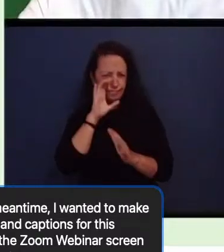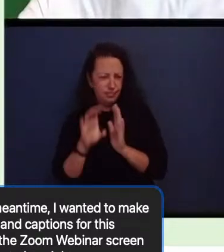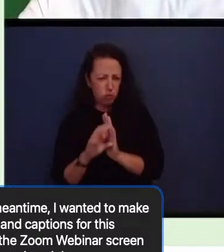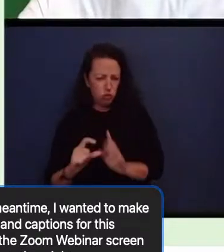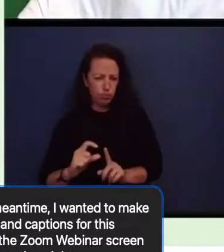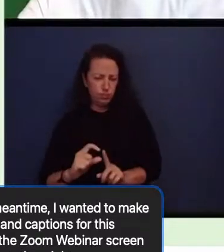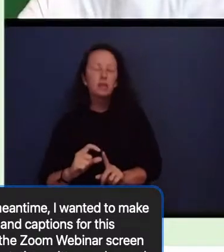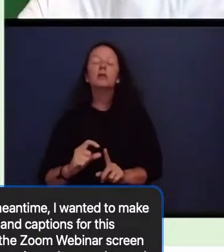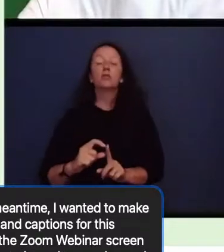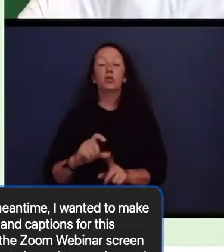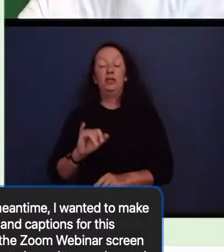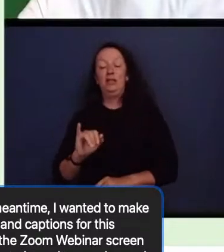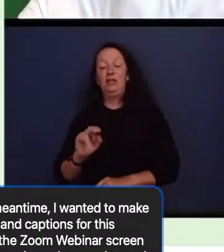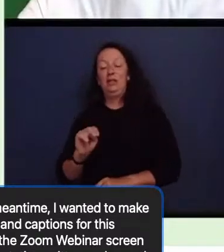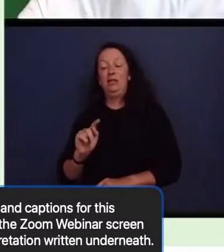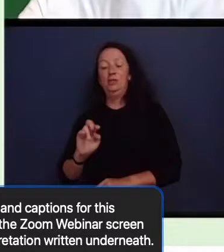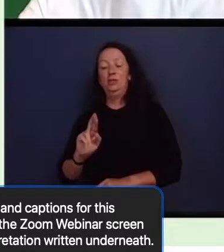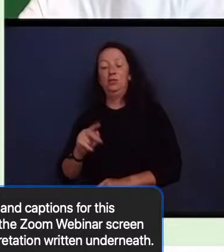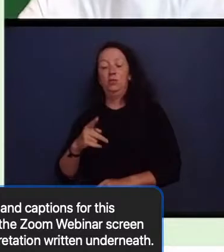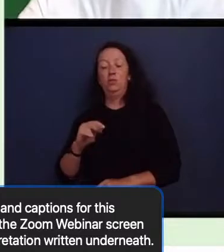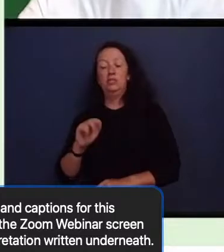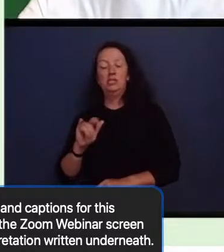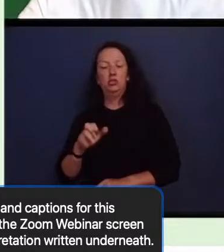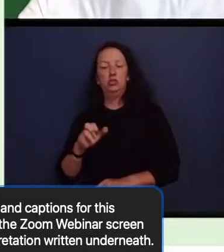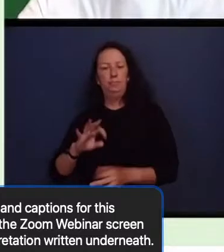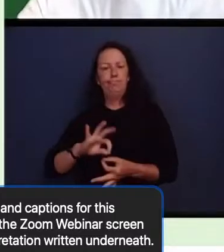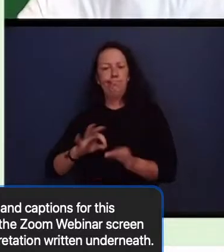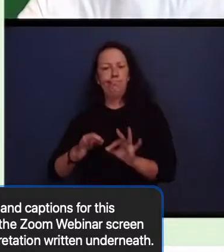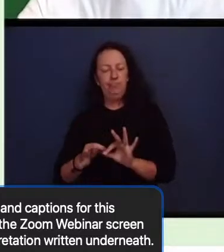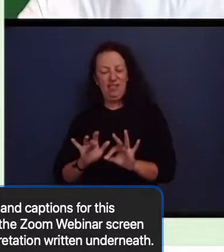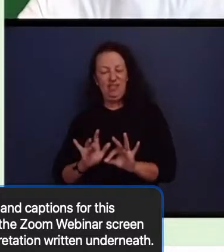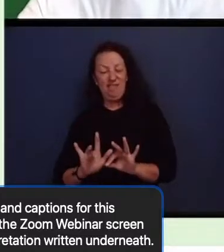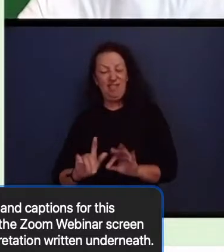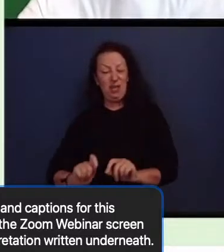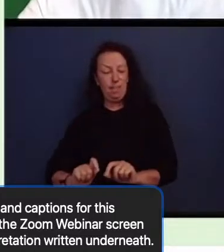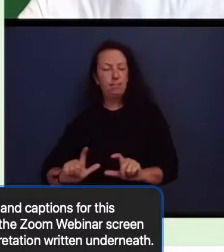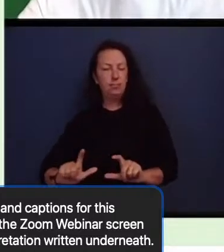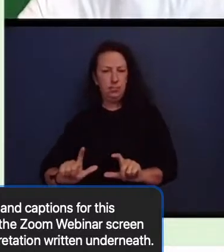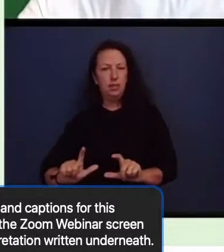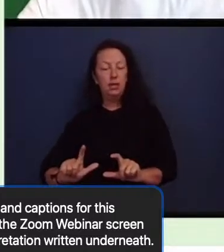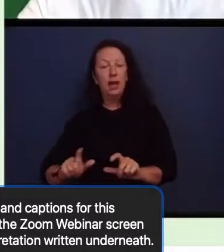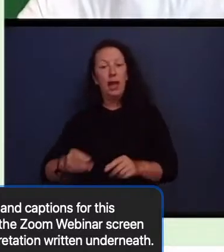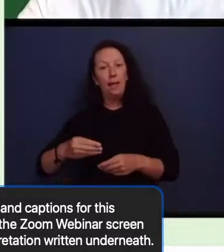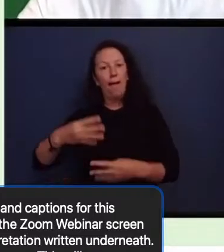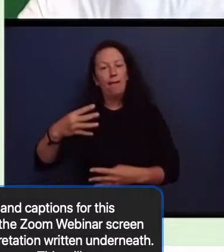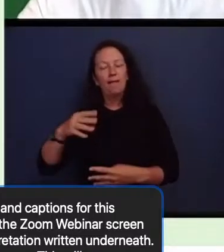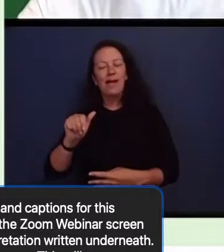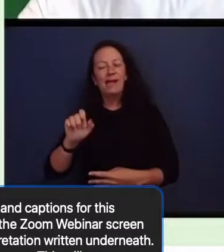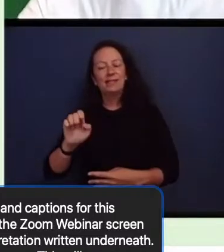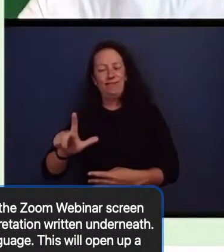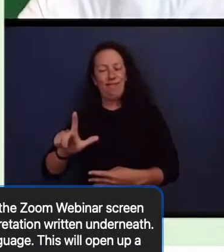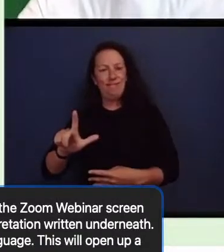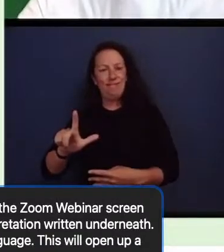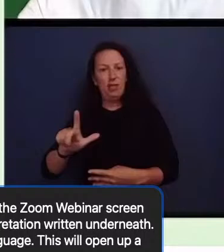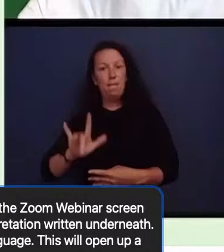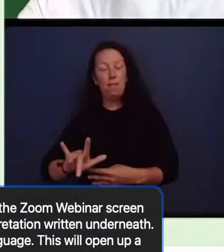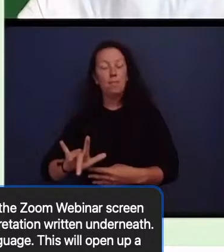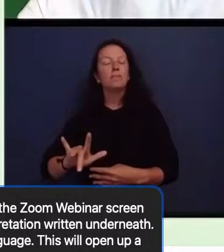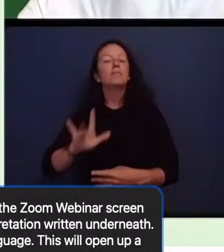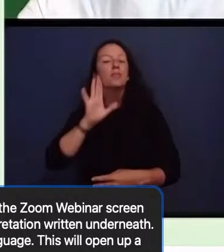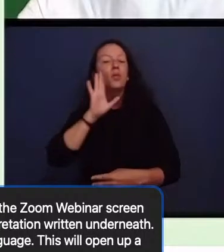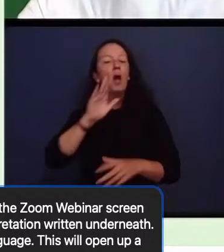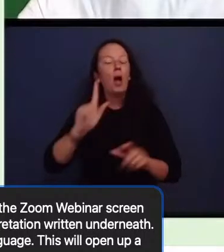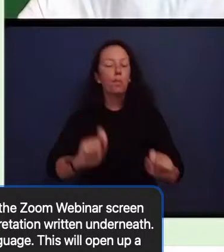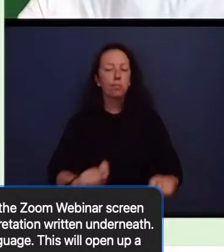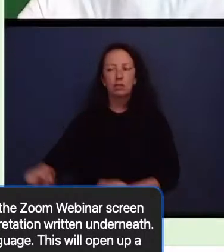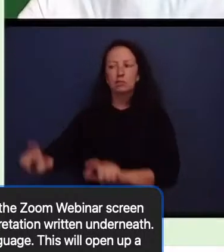written underneath. Click on that, and then click on American Sign Language. This will open up a new pop-out window with the